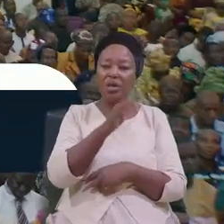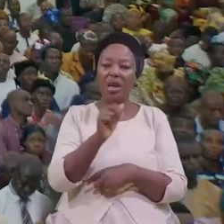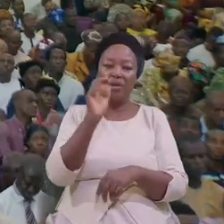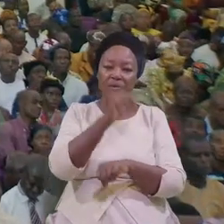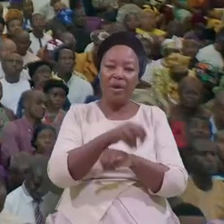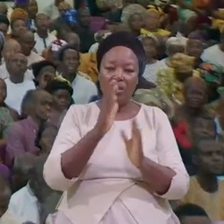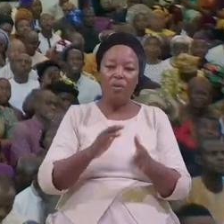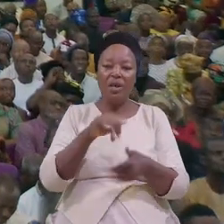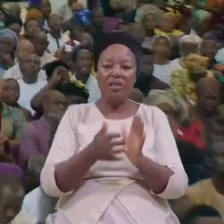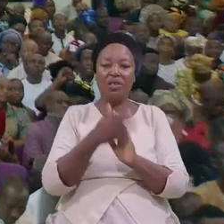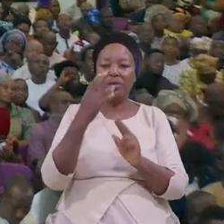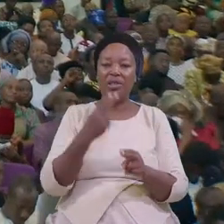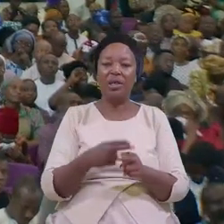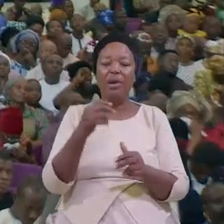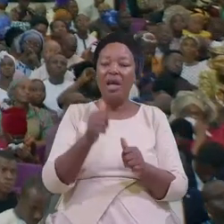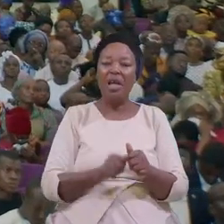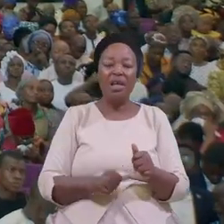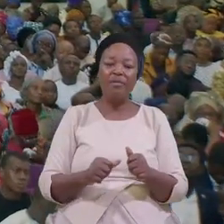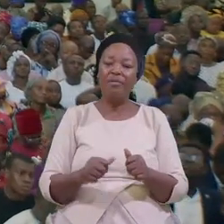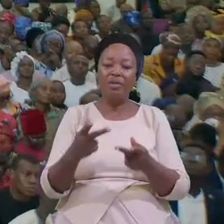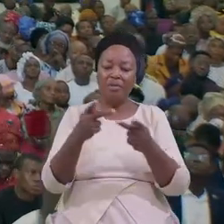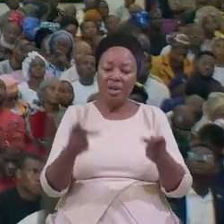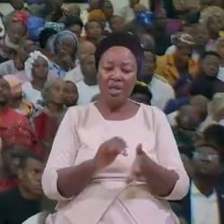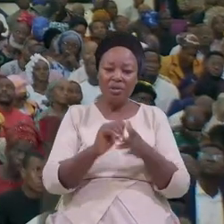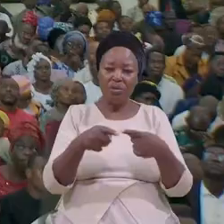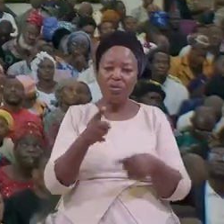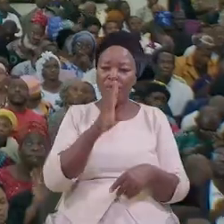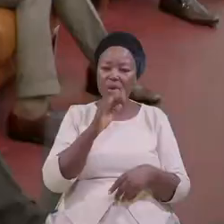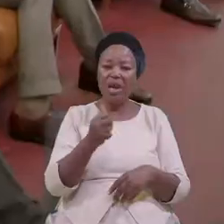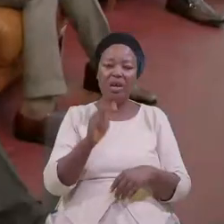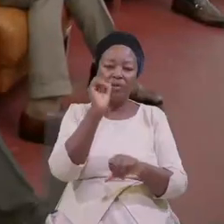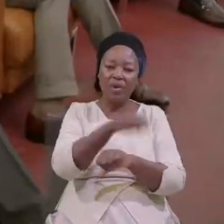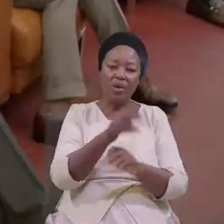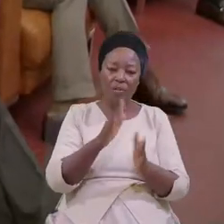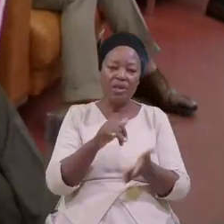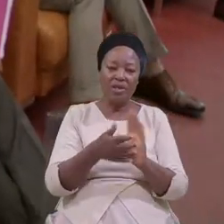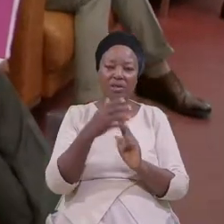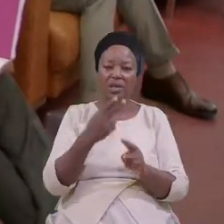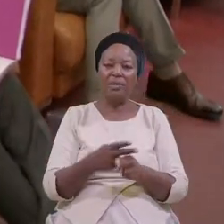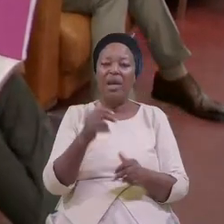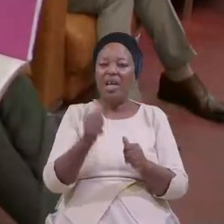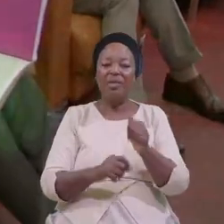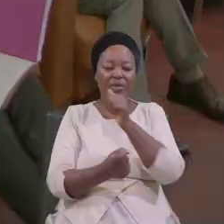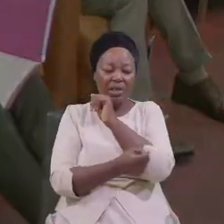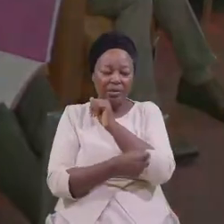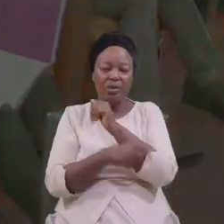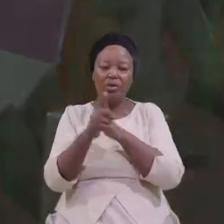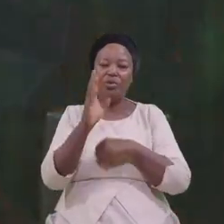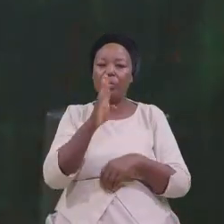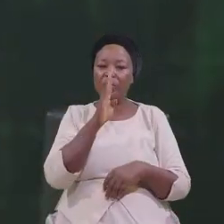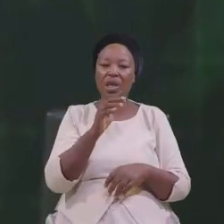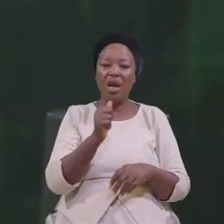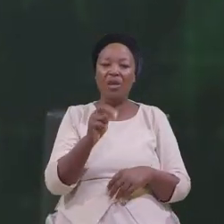Amen. Every event you'll be an overcomer. Every temptation, you'll be